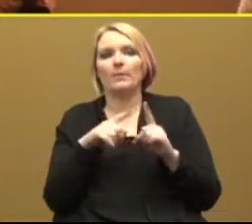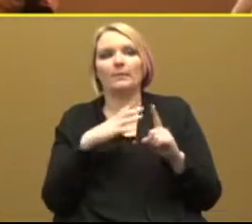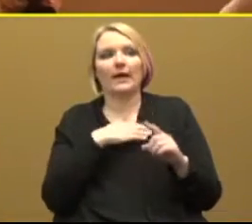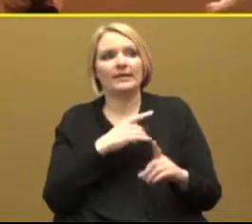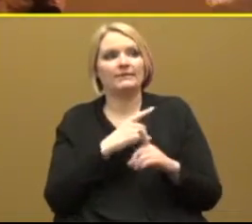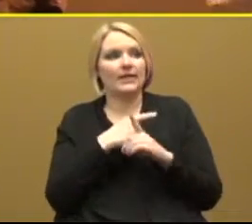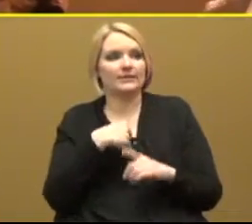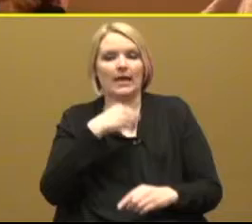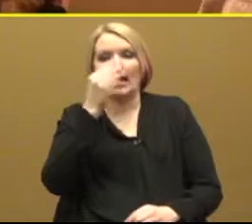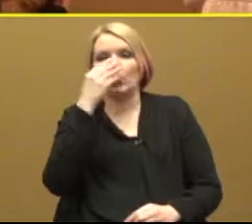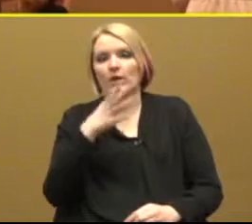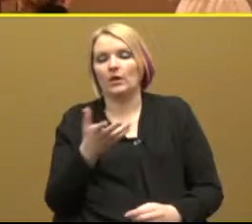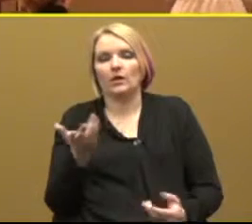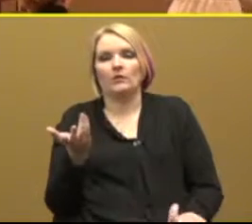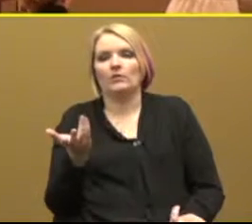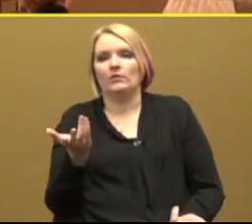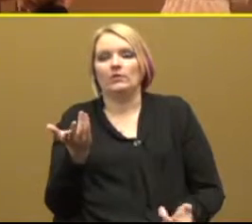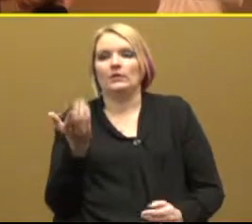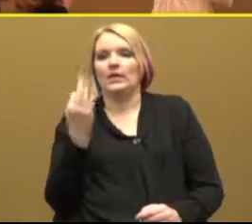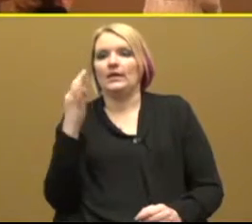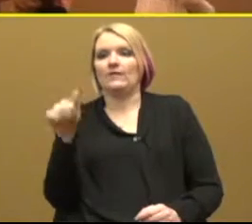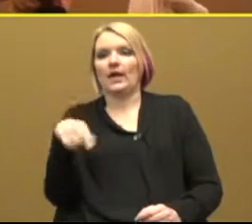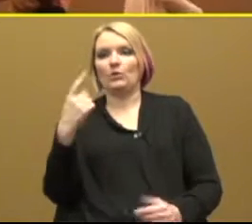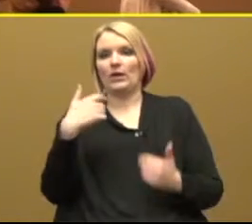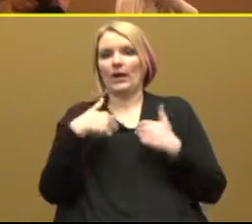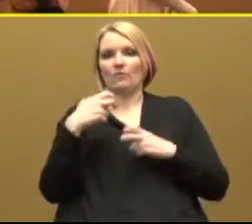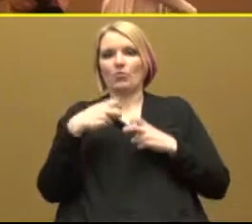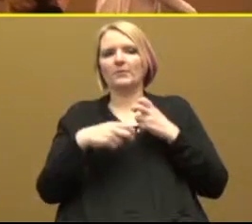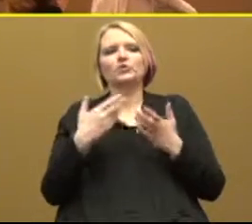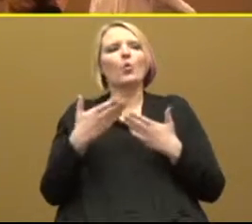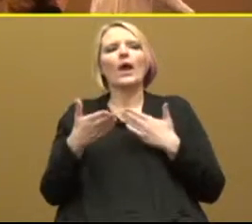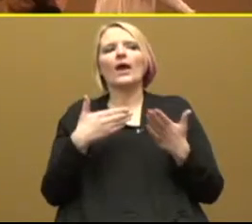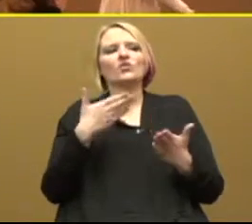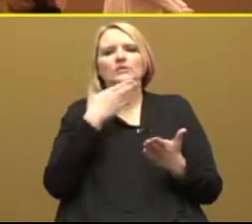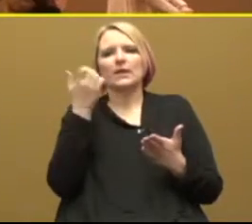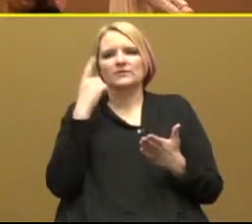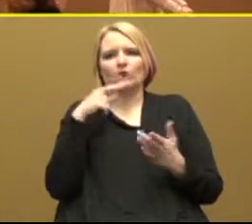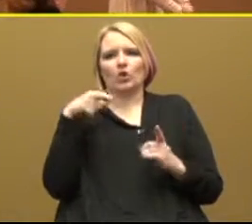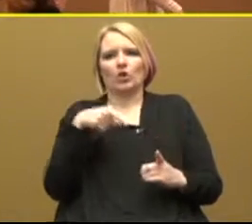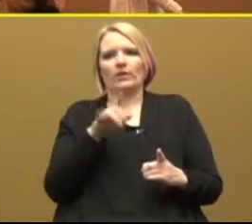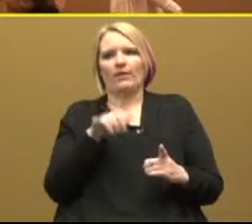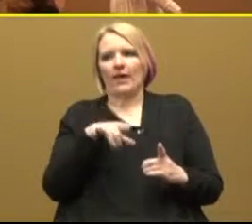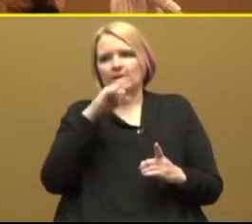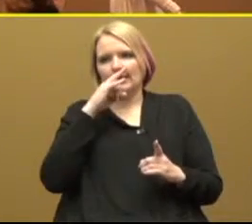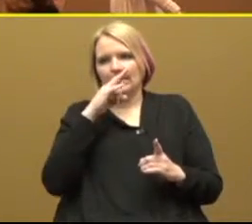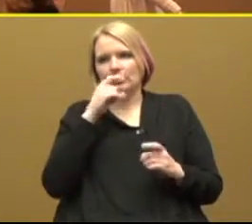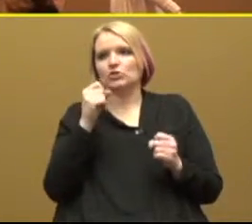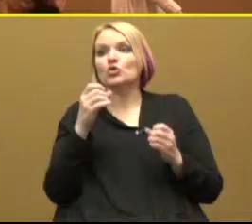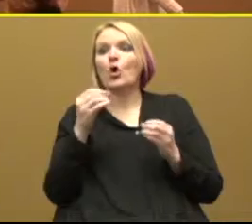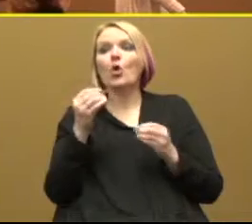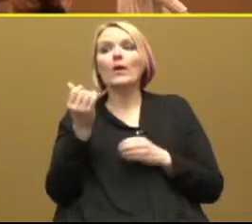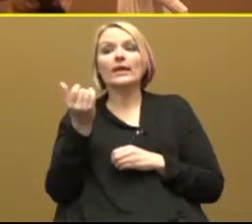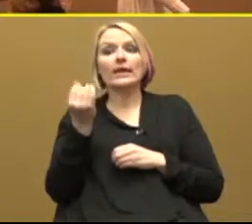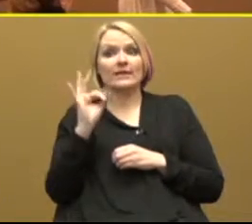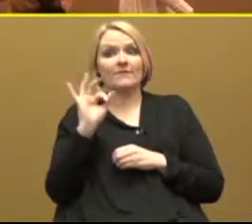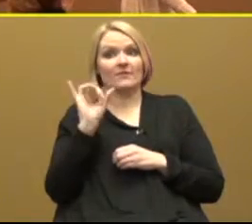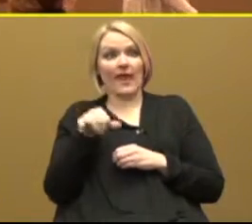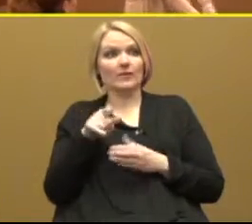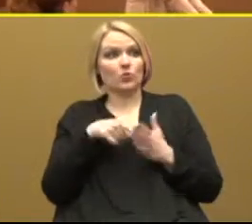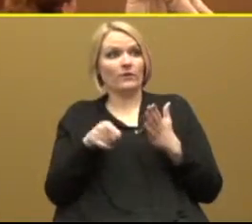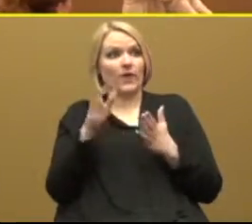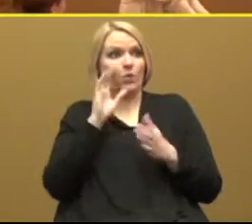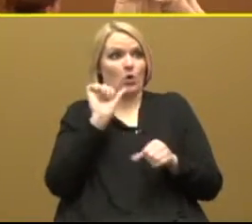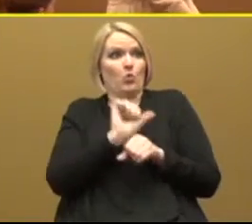don't care if anybody has an issue with it, it's what works for the kid. So if that is what they'll